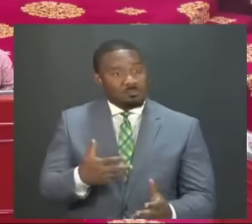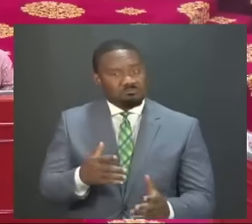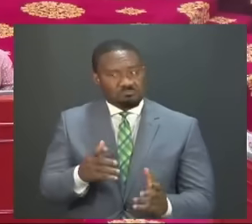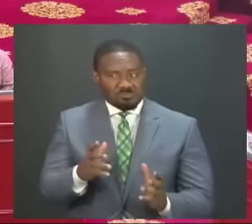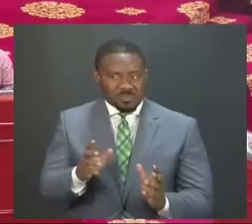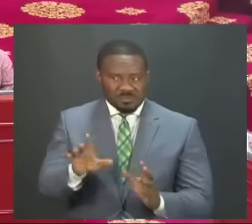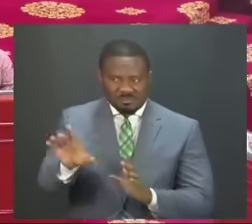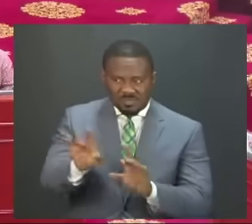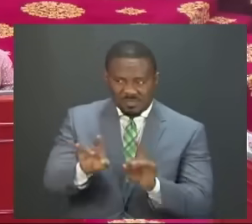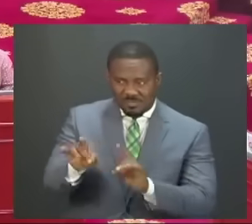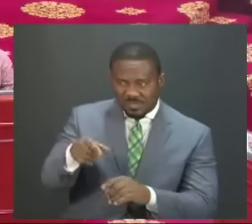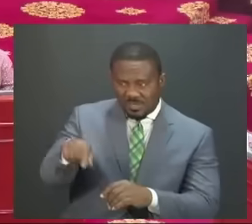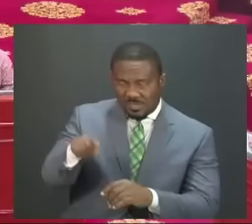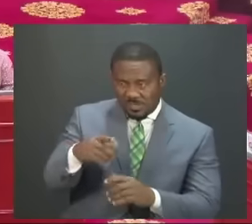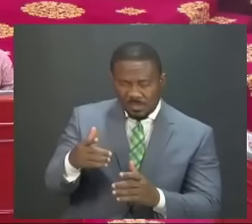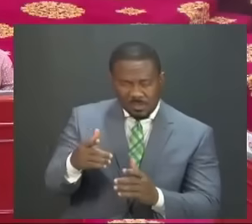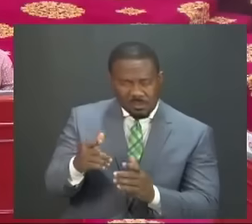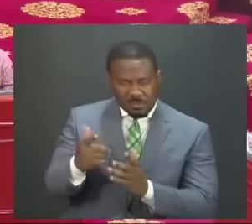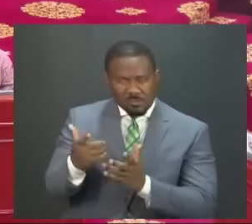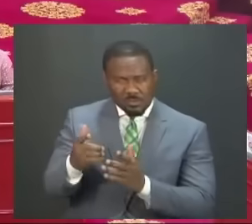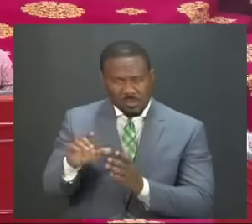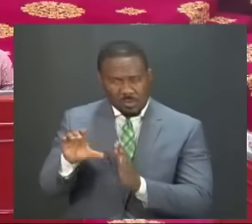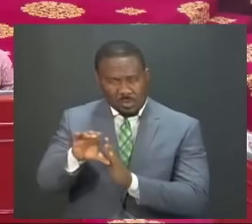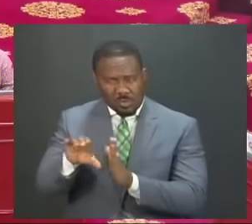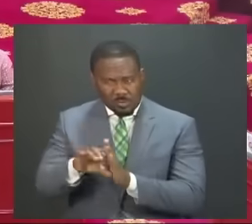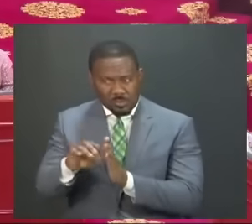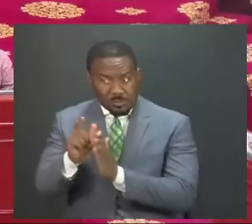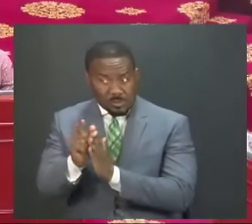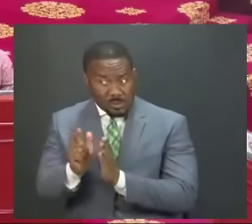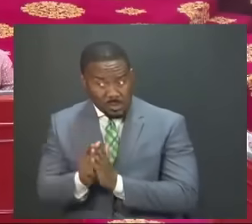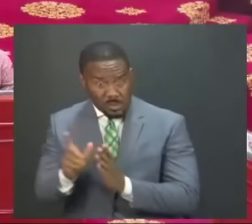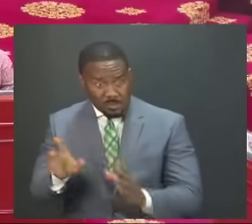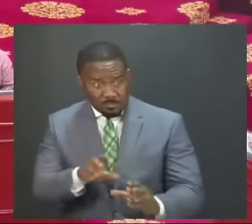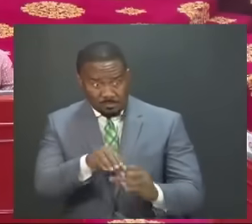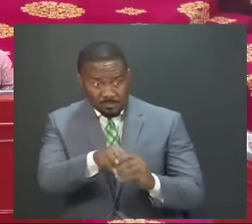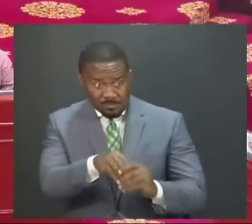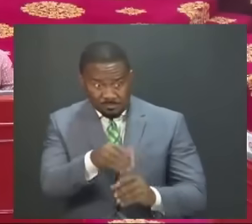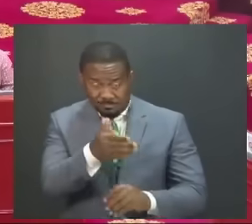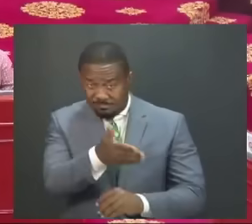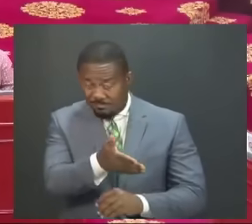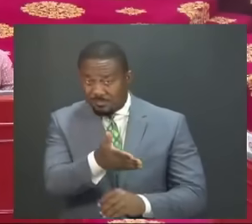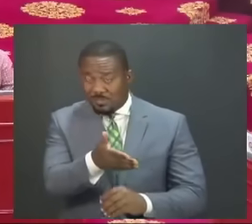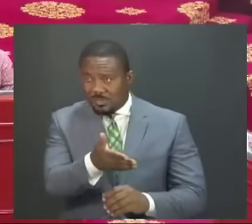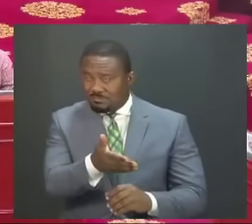the Education Committee to consider this.